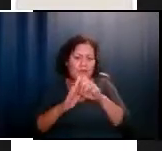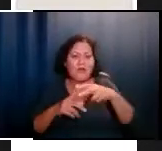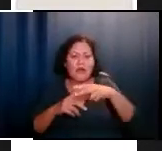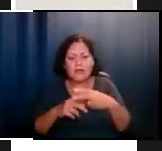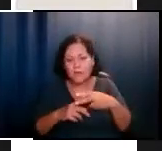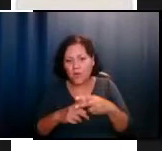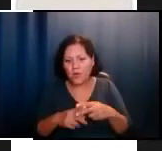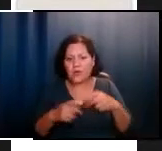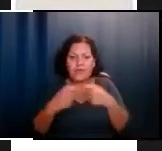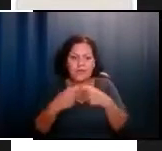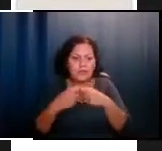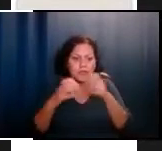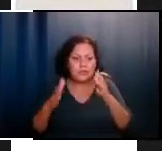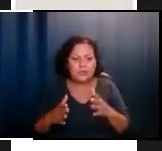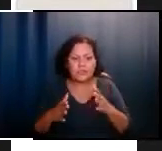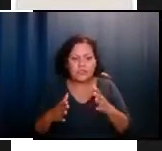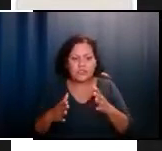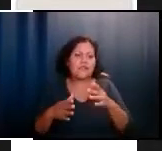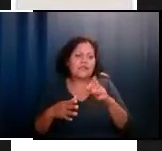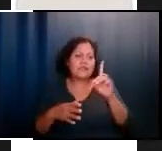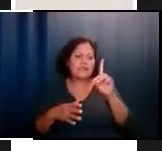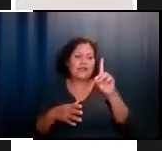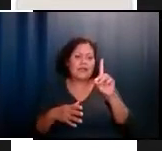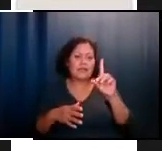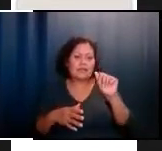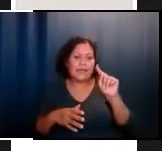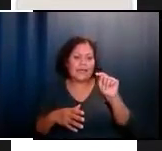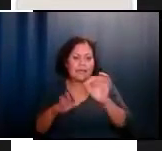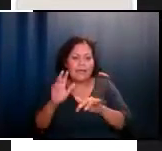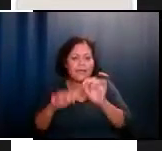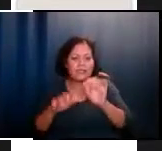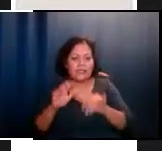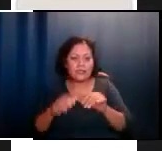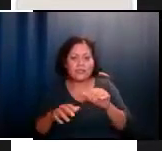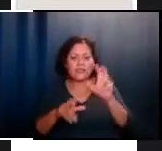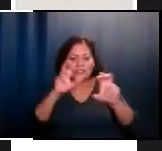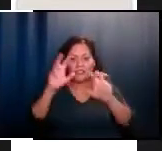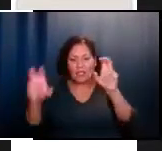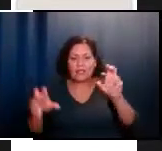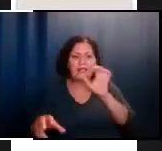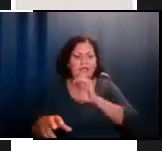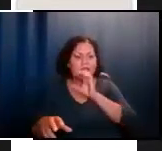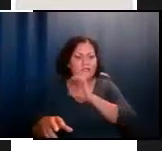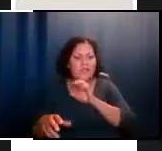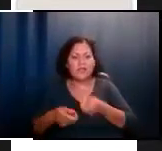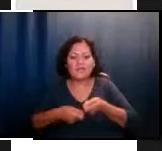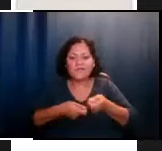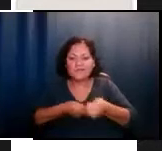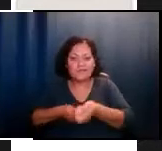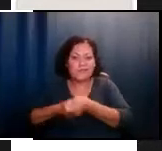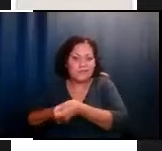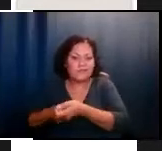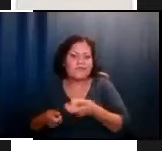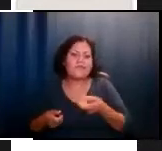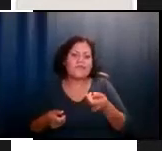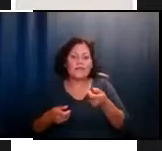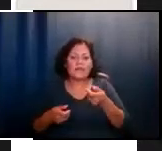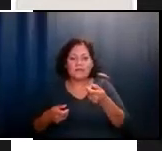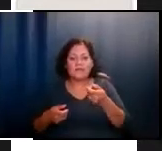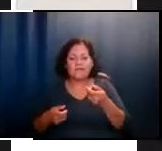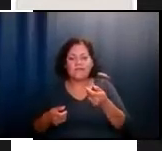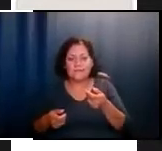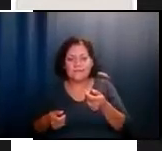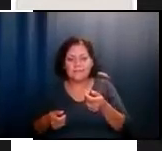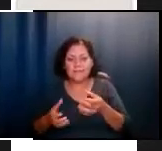entry, stocking opportunities there in your school warehouse, cafeteria, and janitorial.